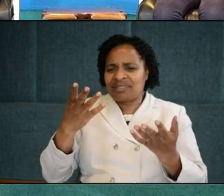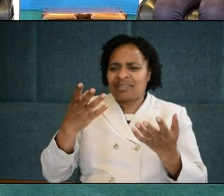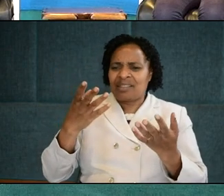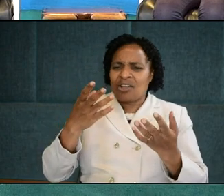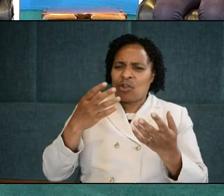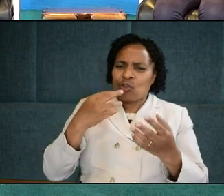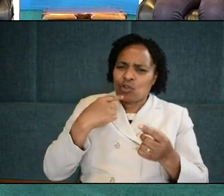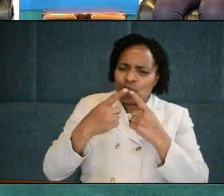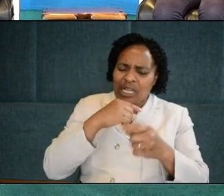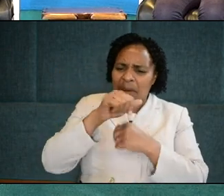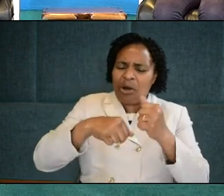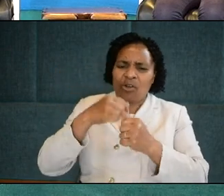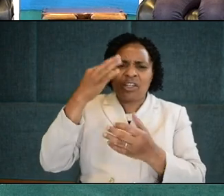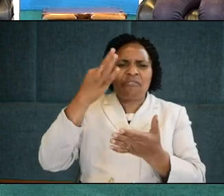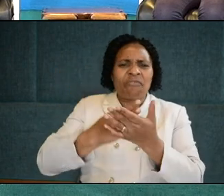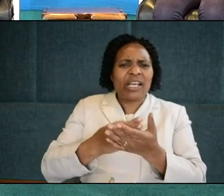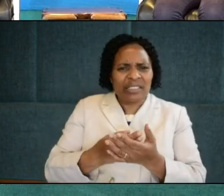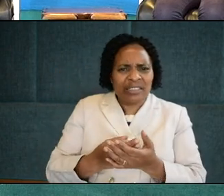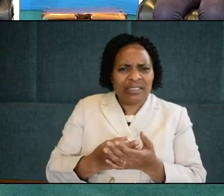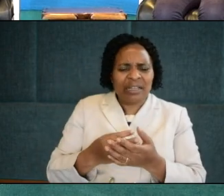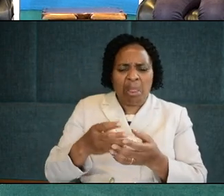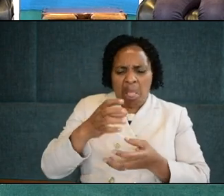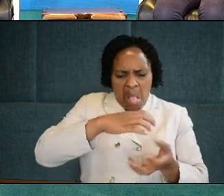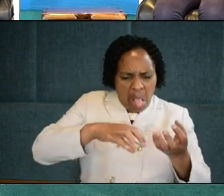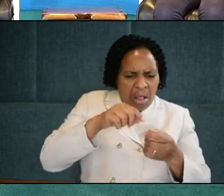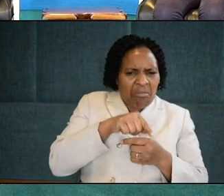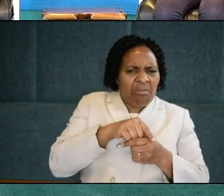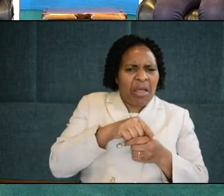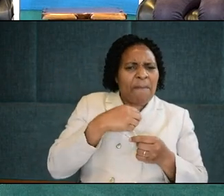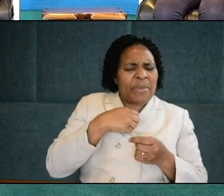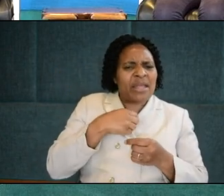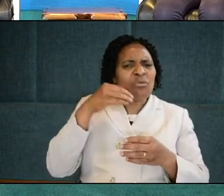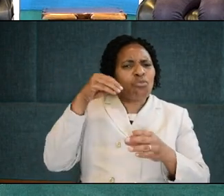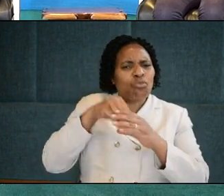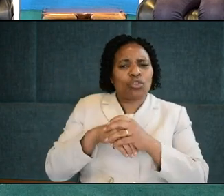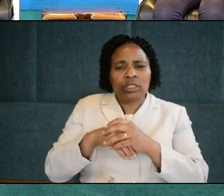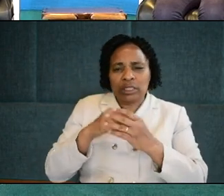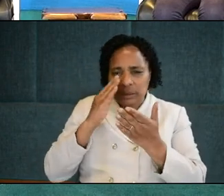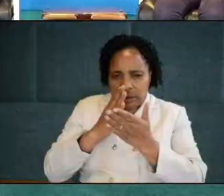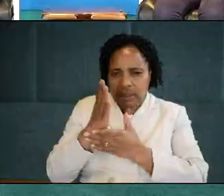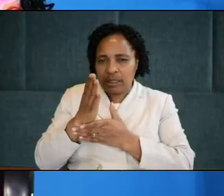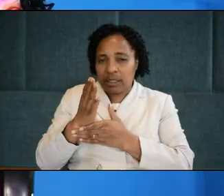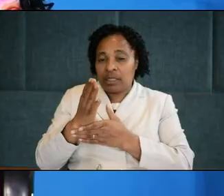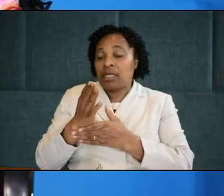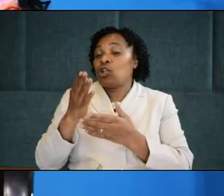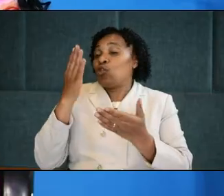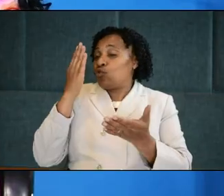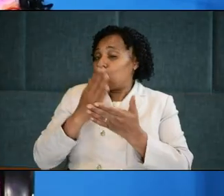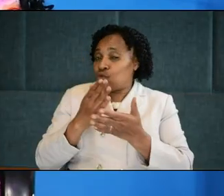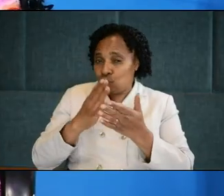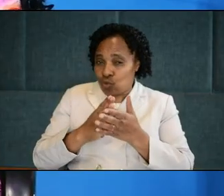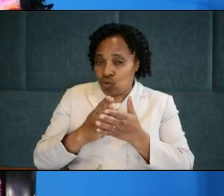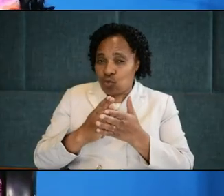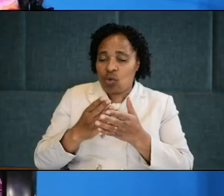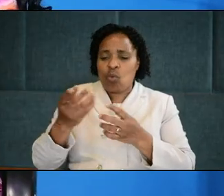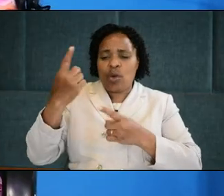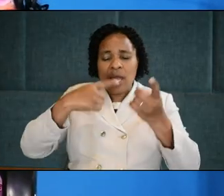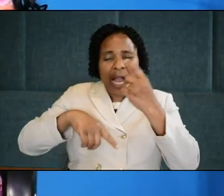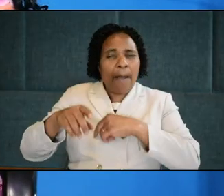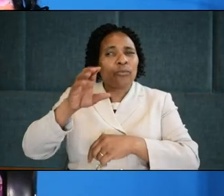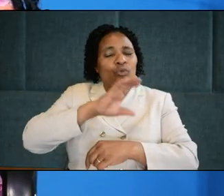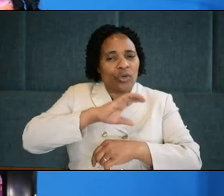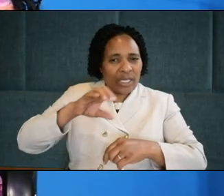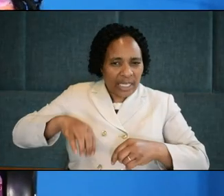faith, and they think there's a bit of a contradiction here. Now, I want to put this straight. Of course, we are we come to